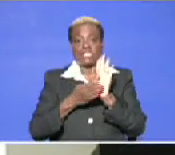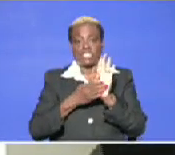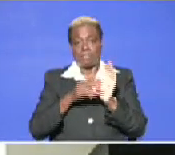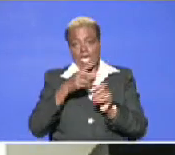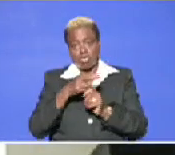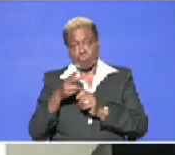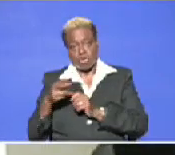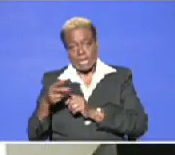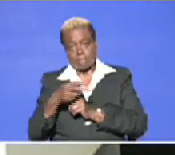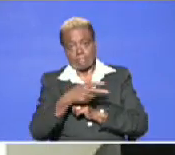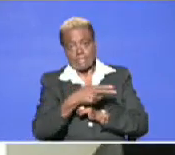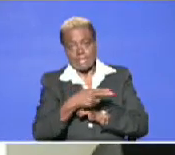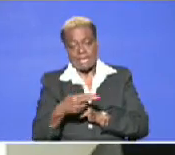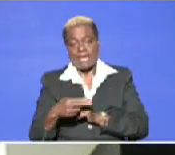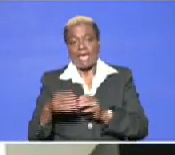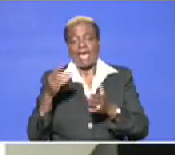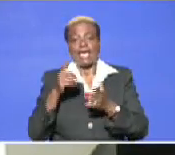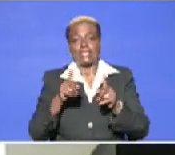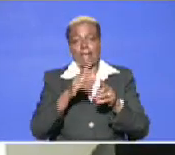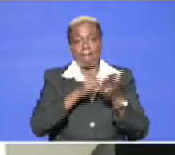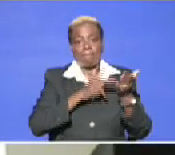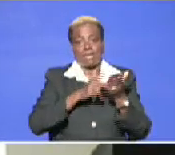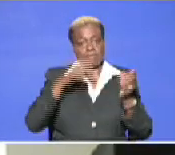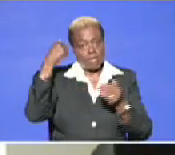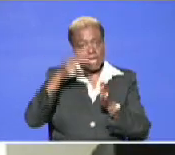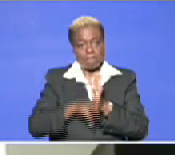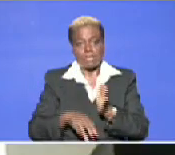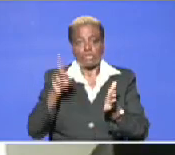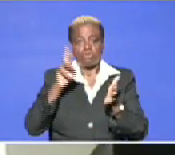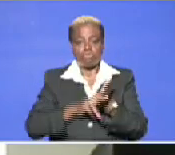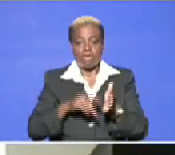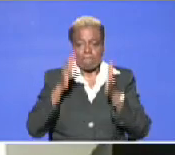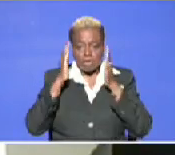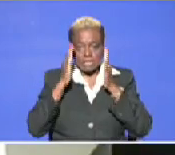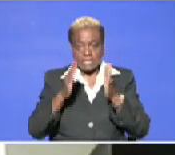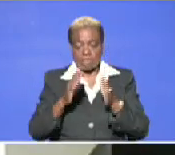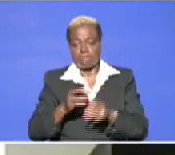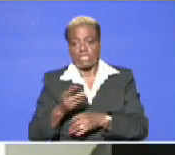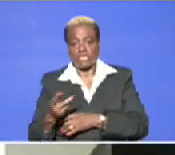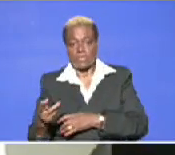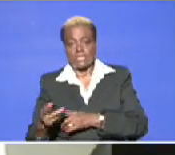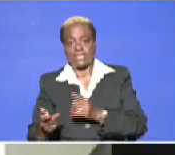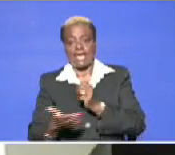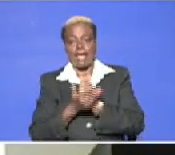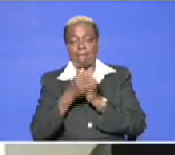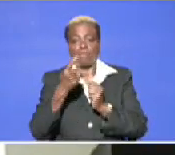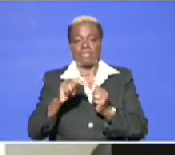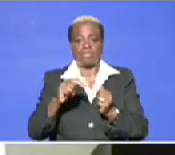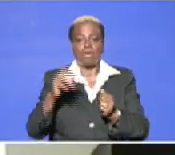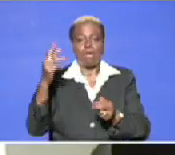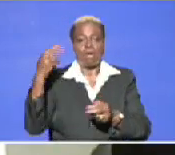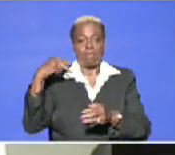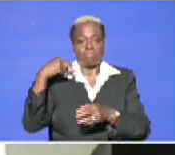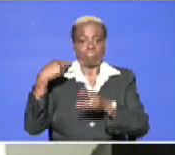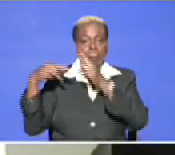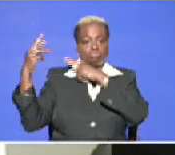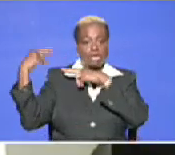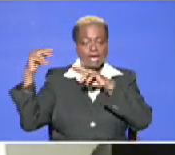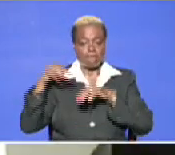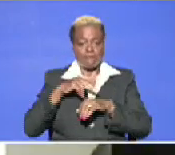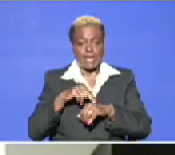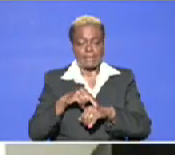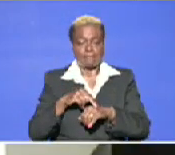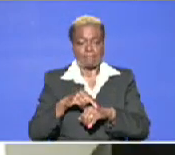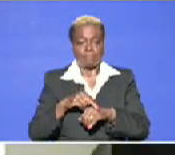somewhat as a part of the government's refocusing of resources to help with the recovery. Despite this fact,